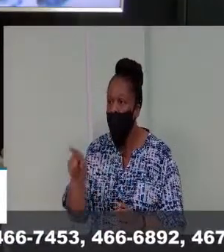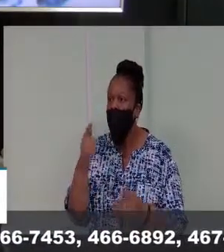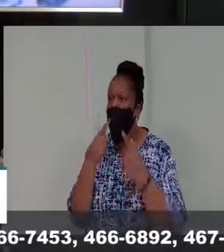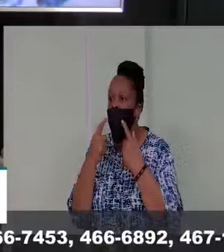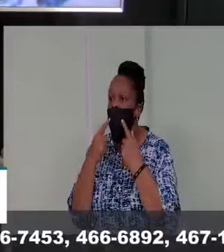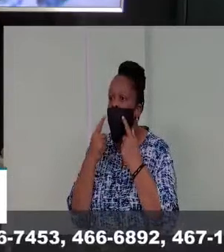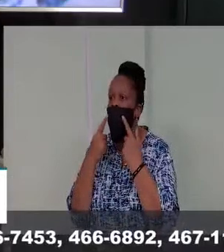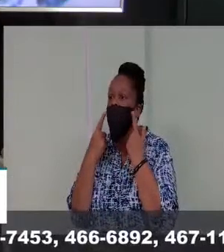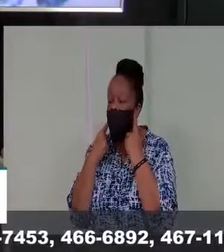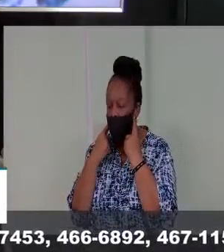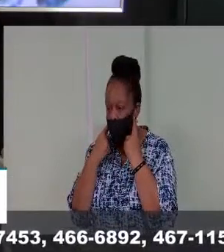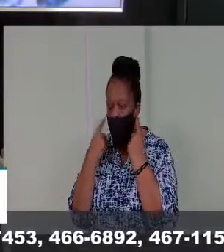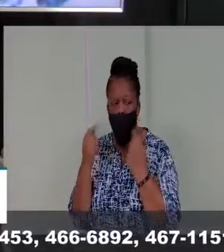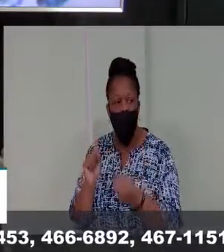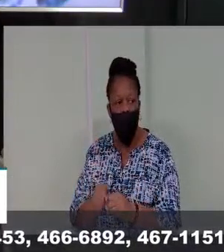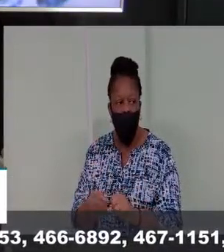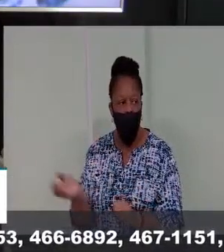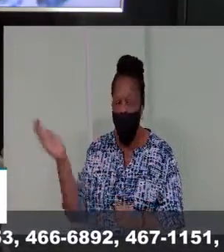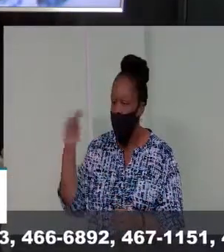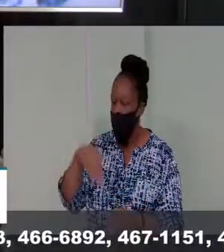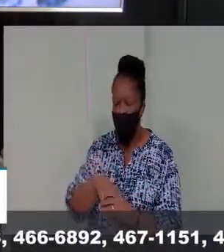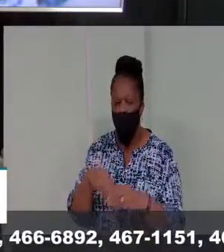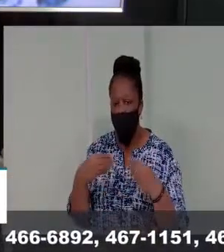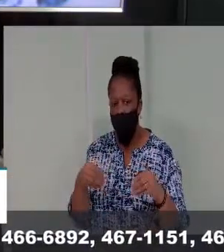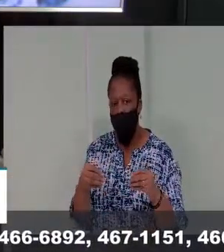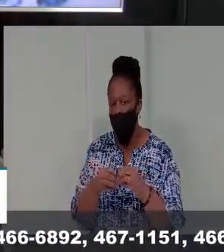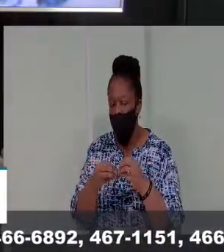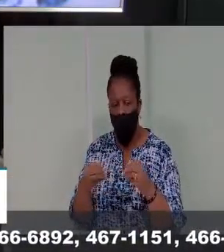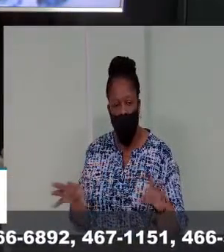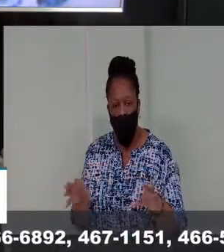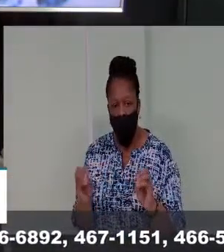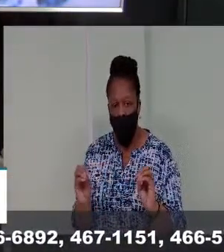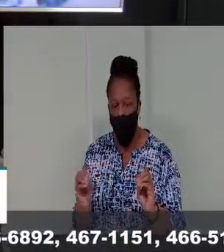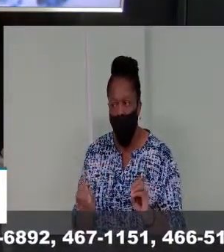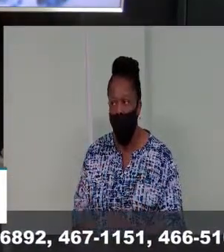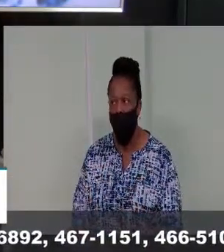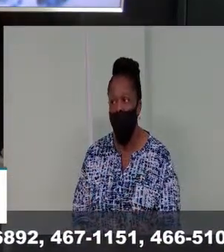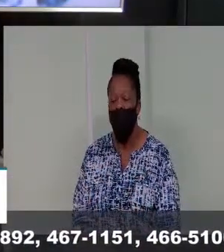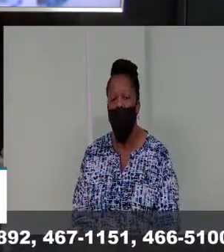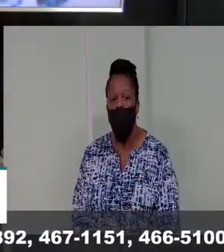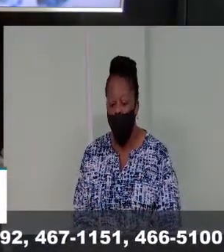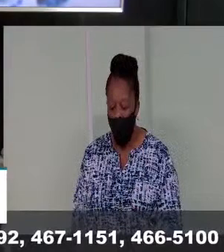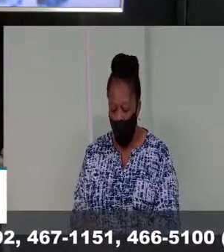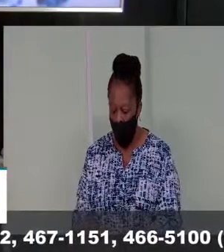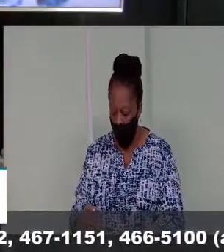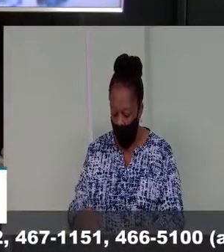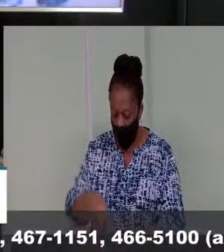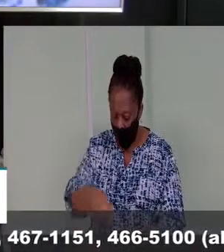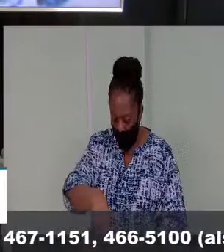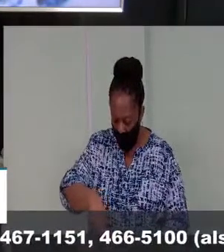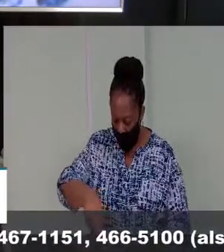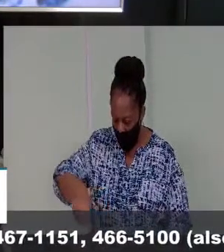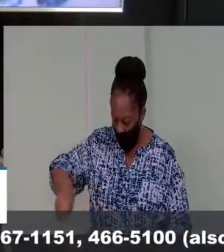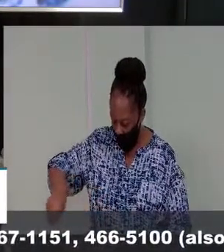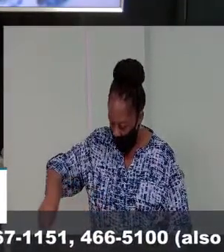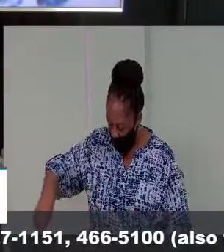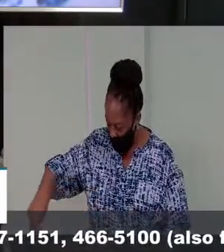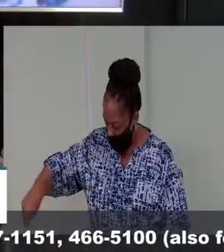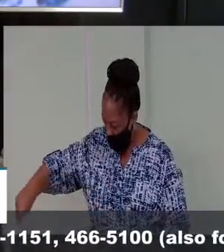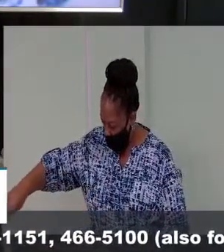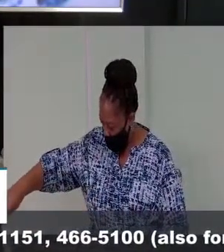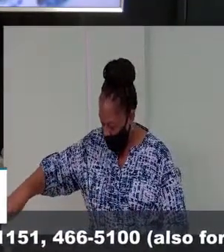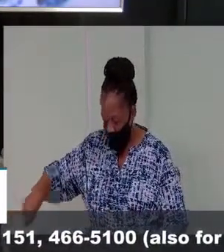necessary marking for social and physical distancing. And that is very crucial. Every day we see the compliance team